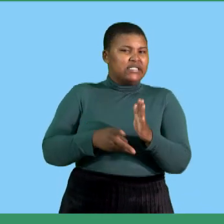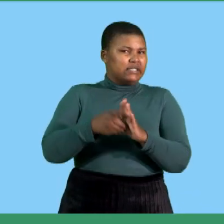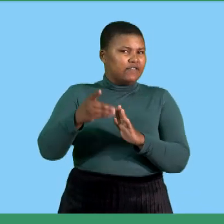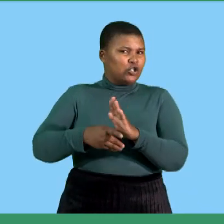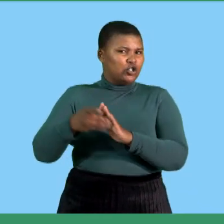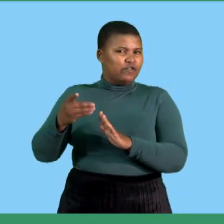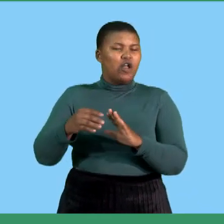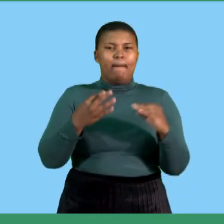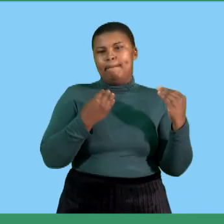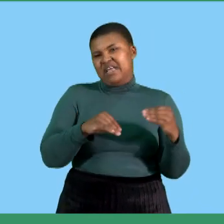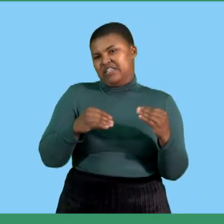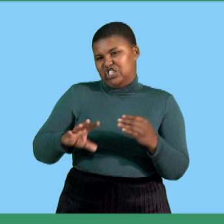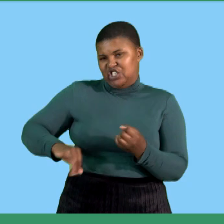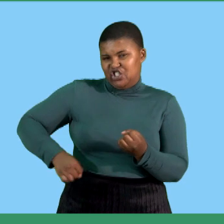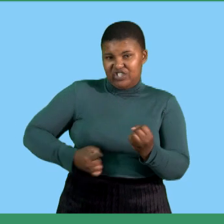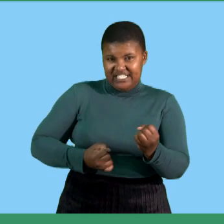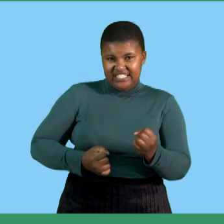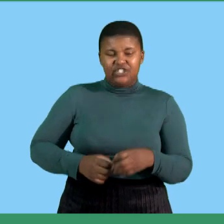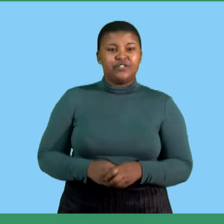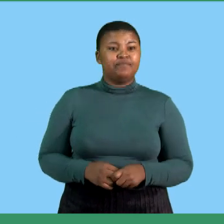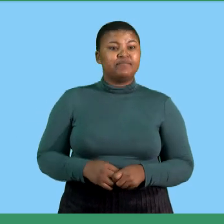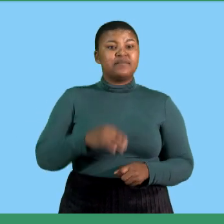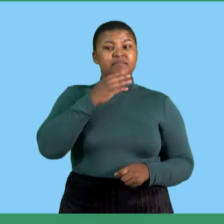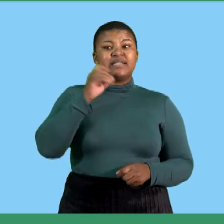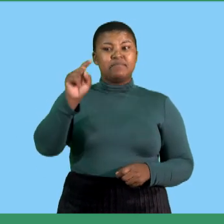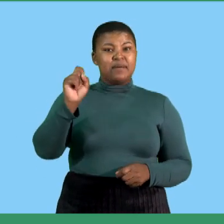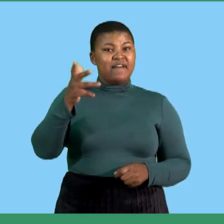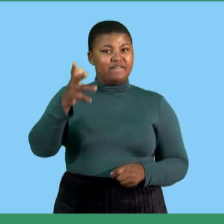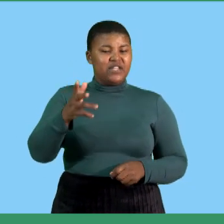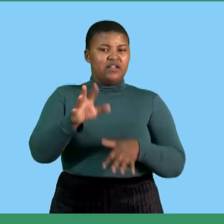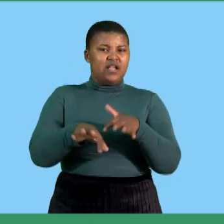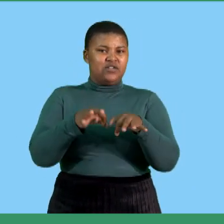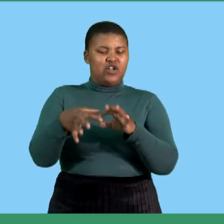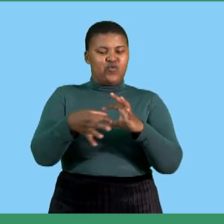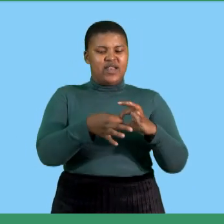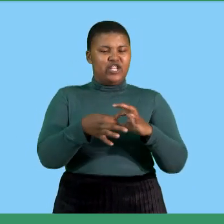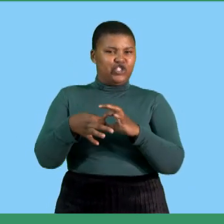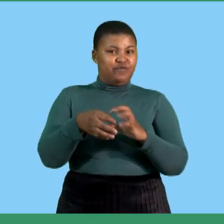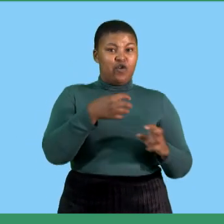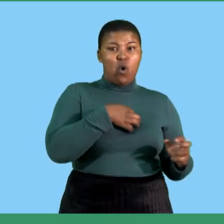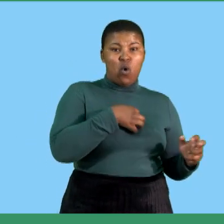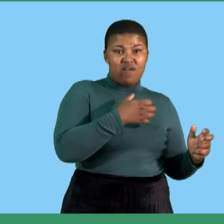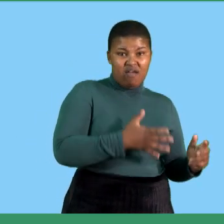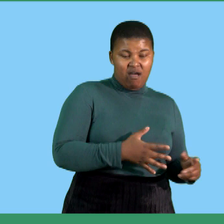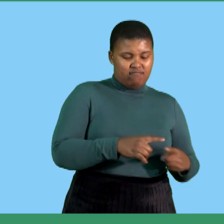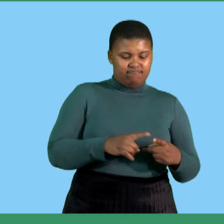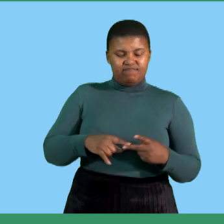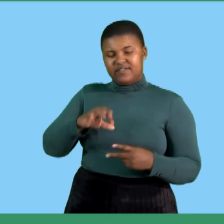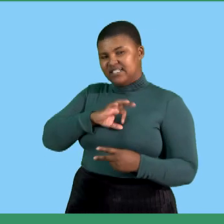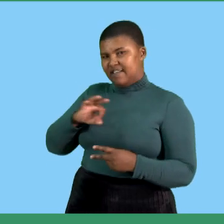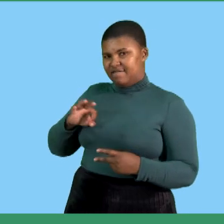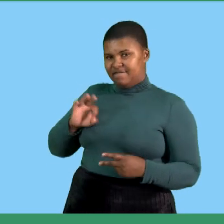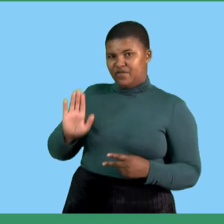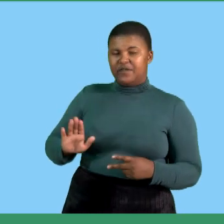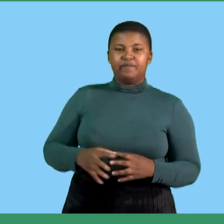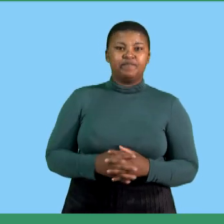developing strategies. So that is then a discussion of the relationship between the employer